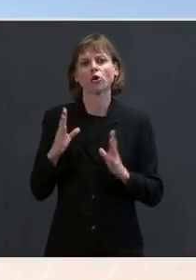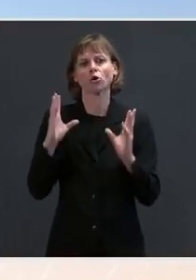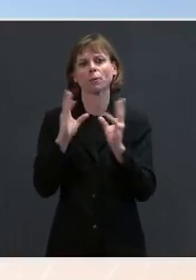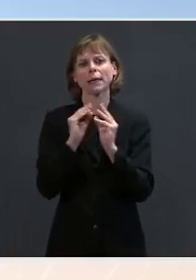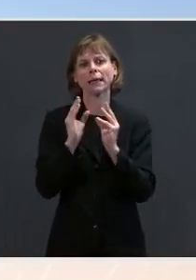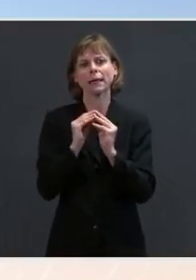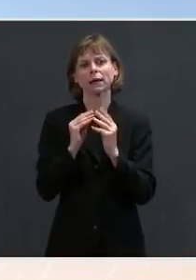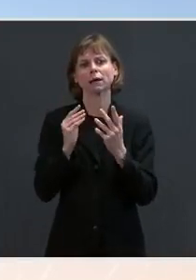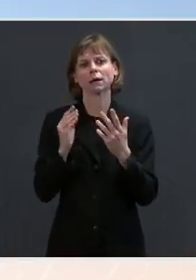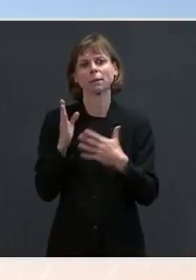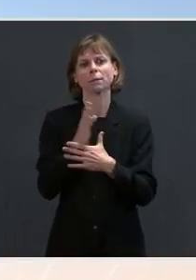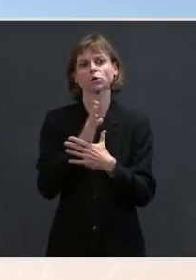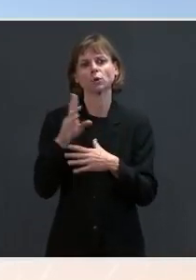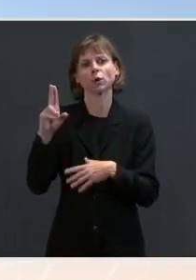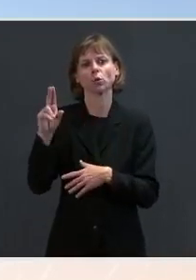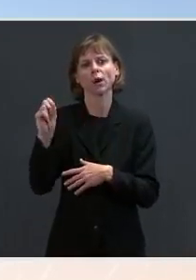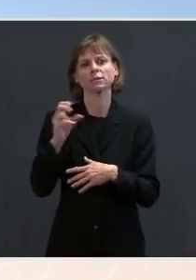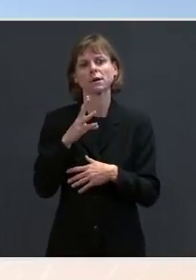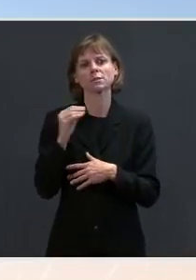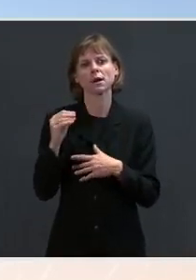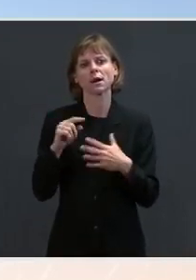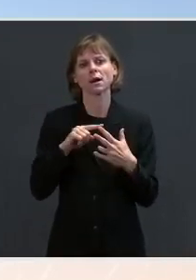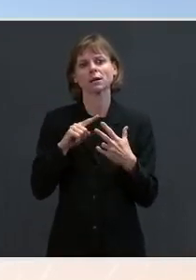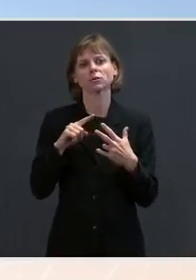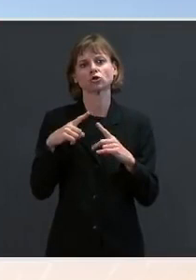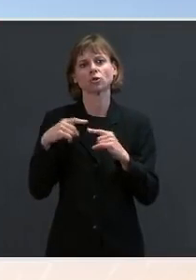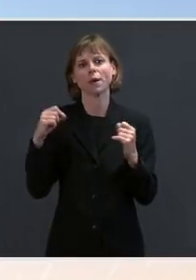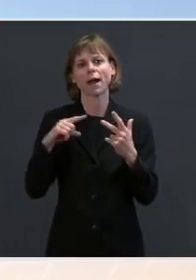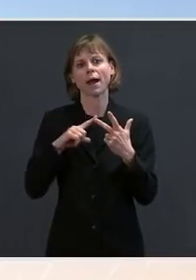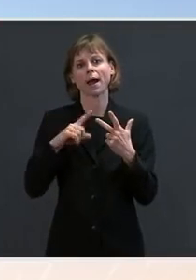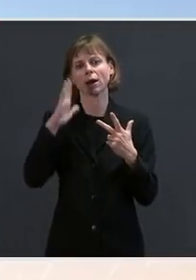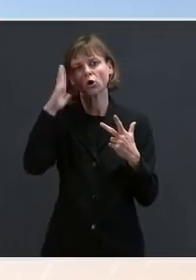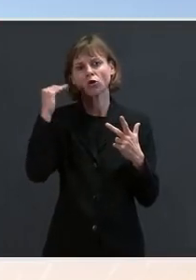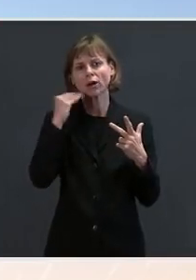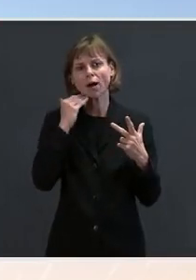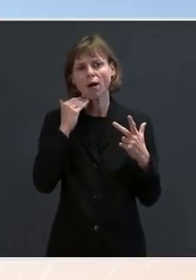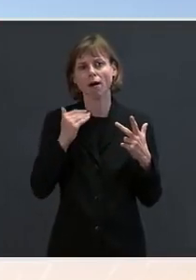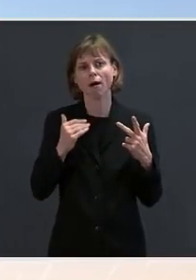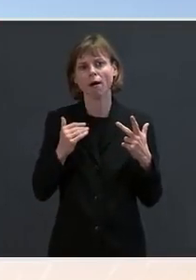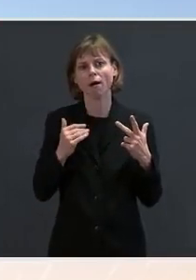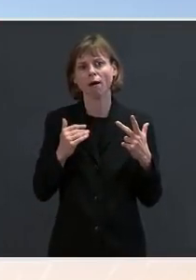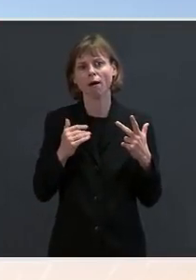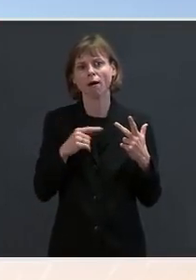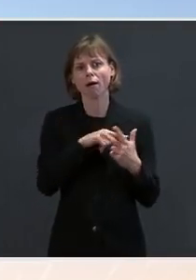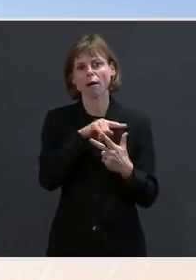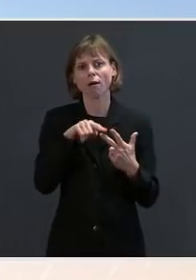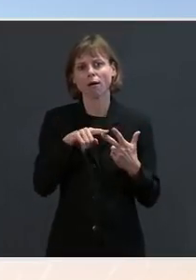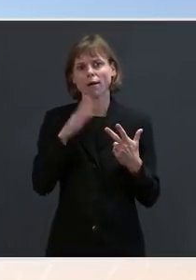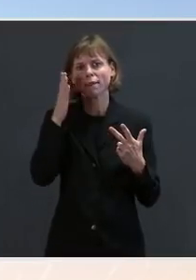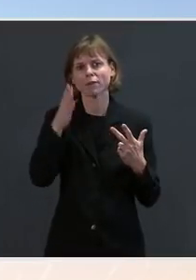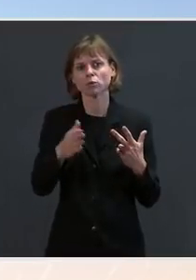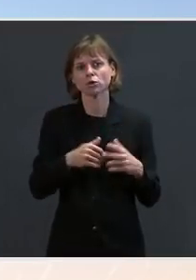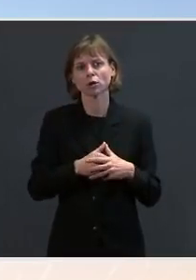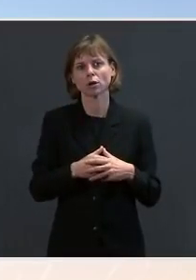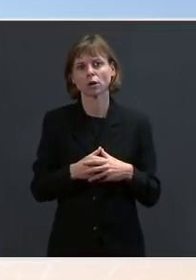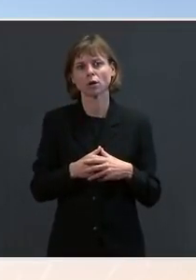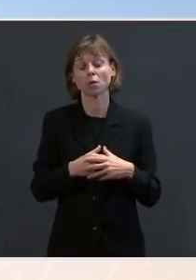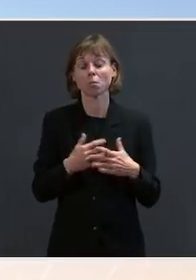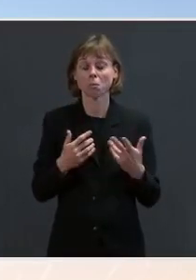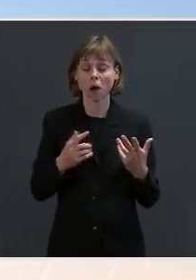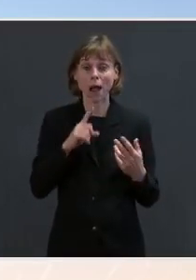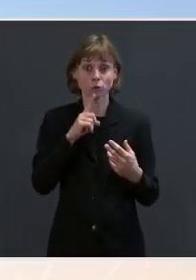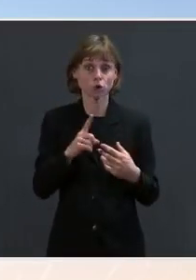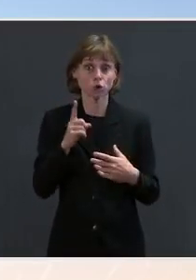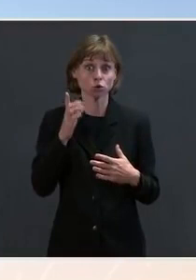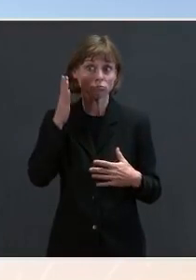between the U.S. And Japan and Korea in the near future? I'm sure at some point there will